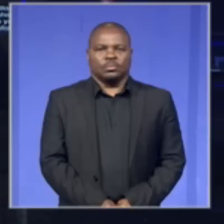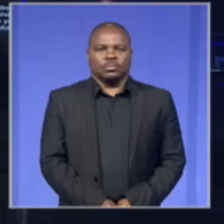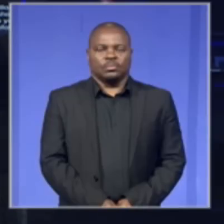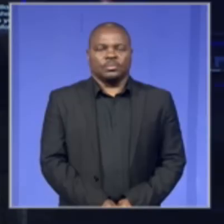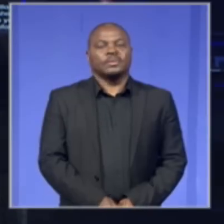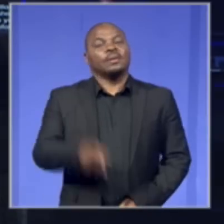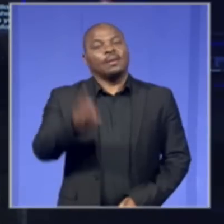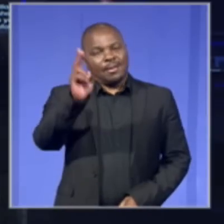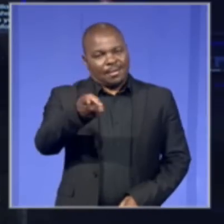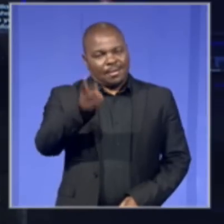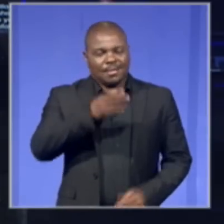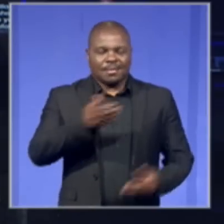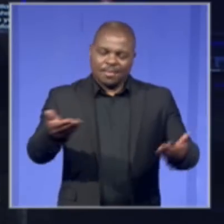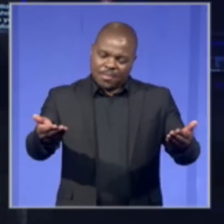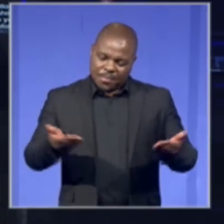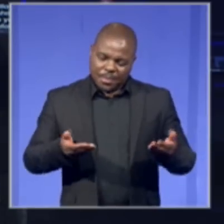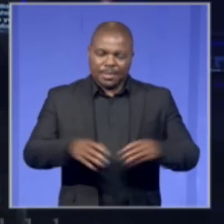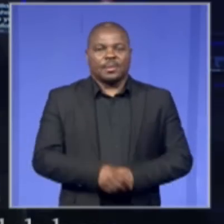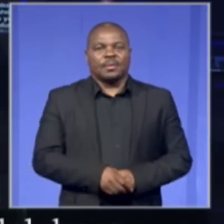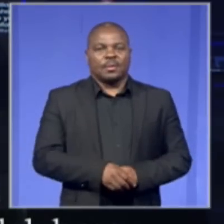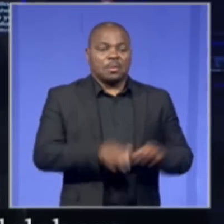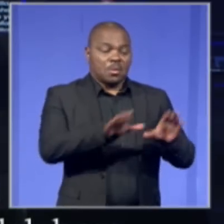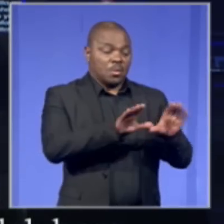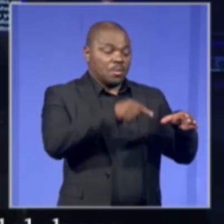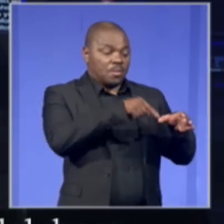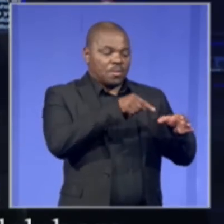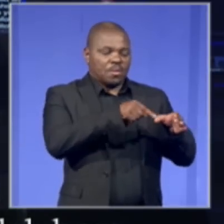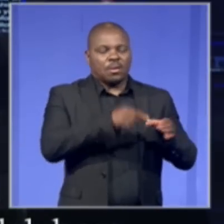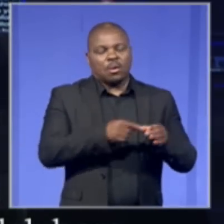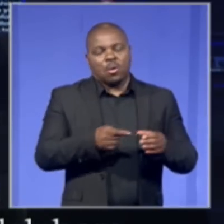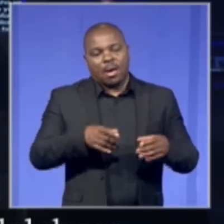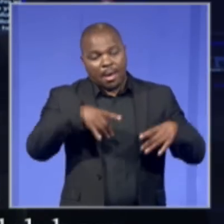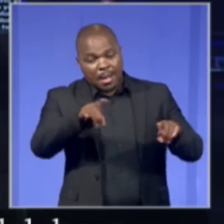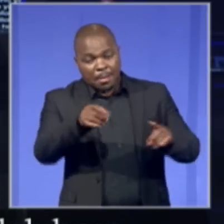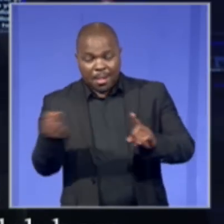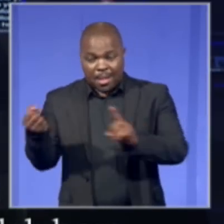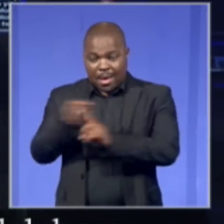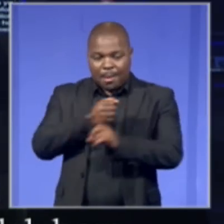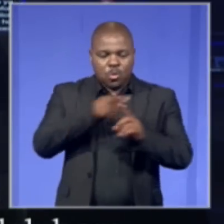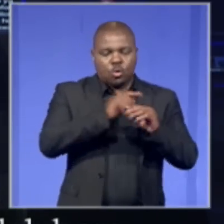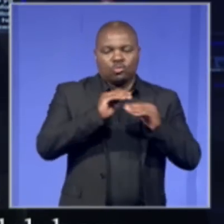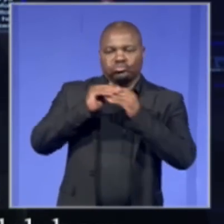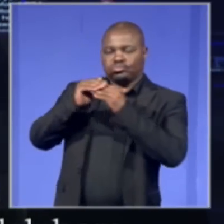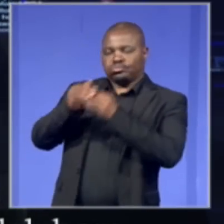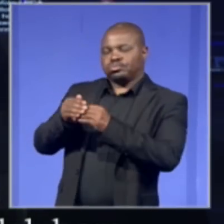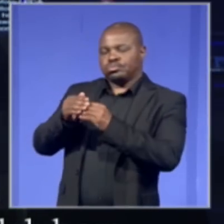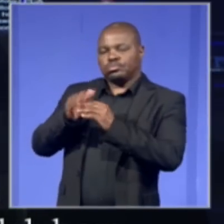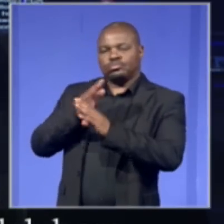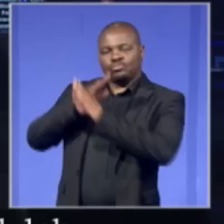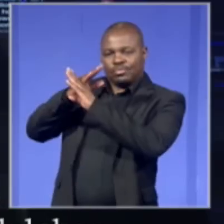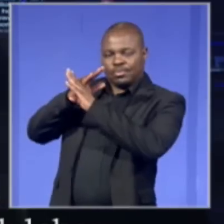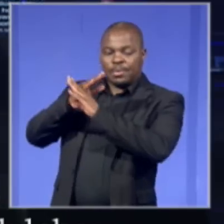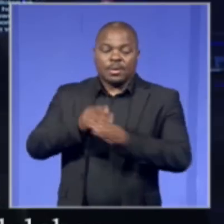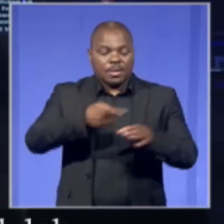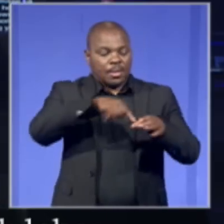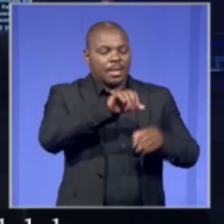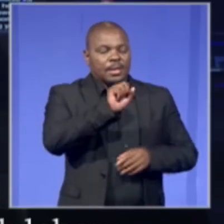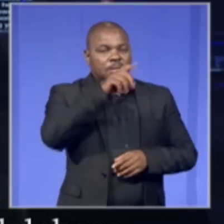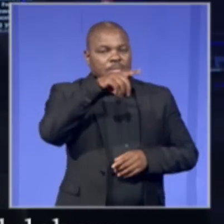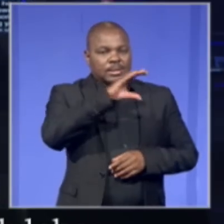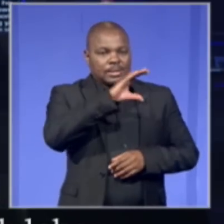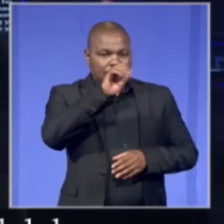Moi re boetse re o amohela mokgatlo wa twantsho ya tshotlo ya diphoofolo SPCA o se holotse ka bohale